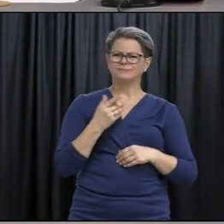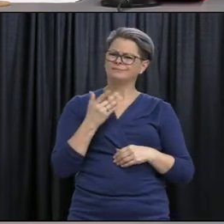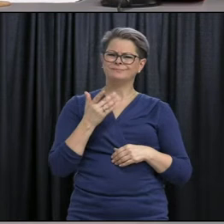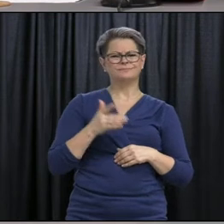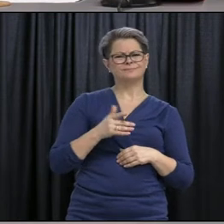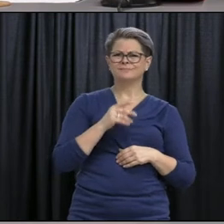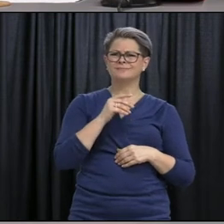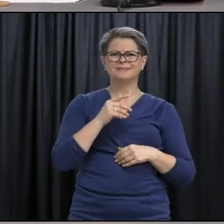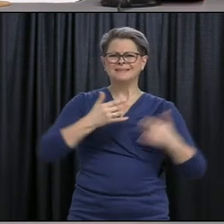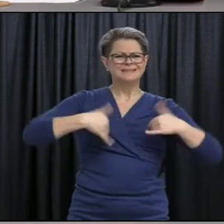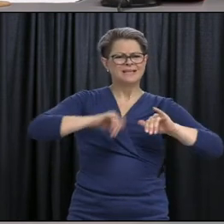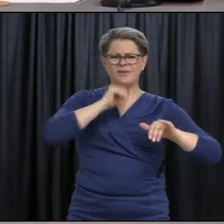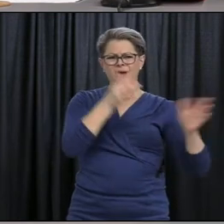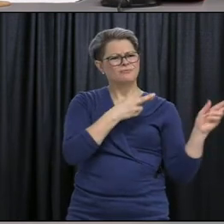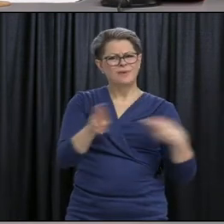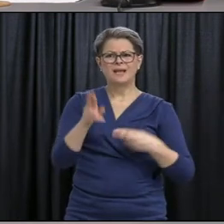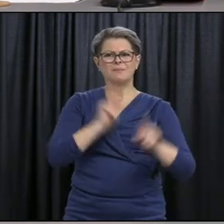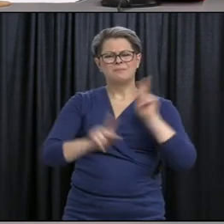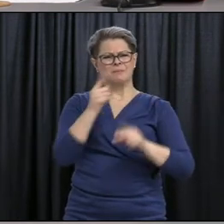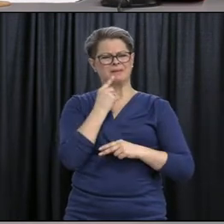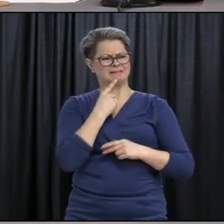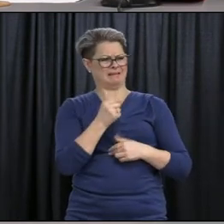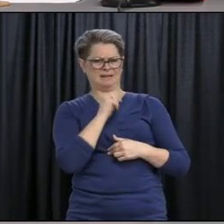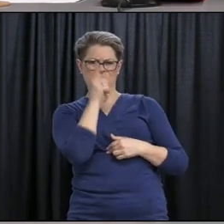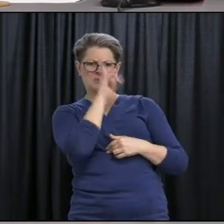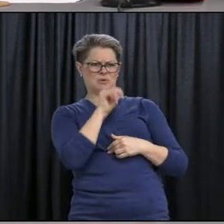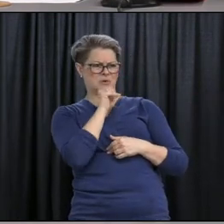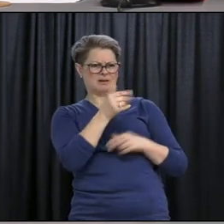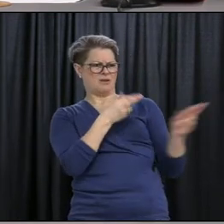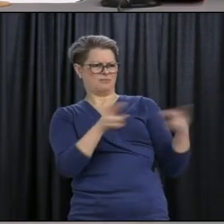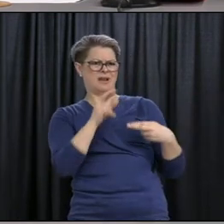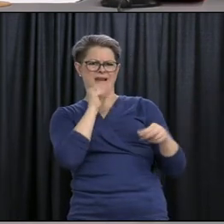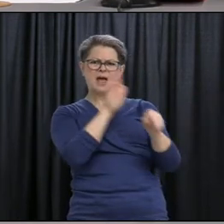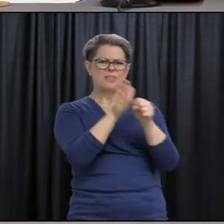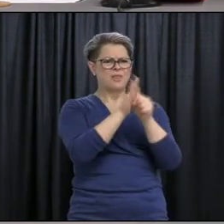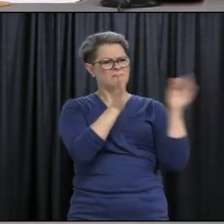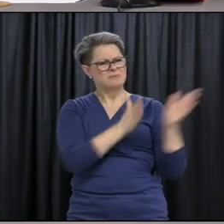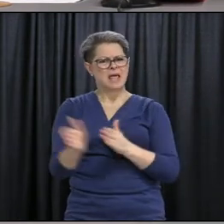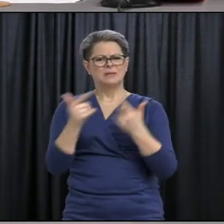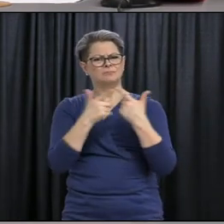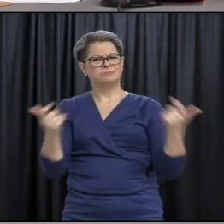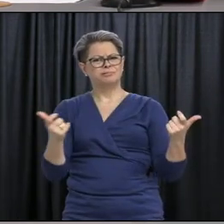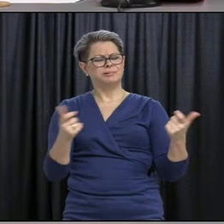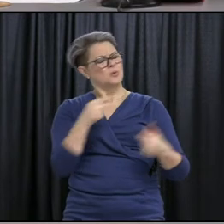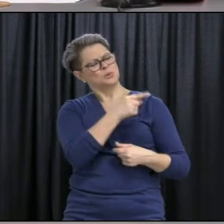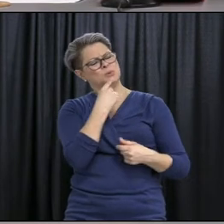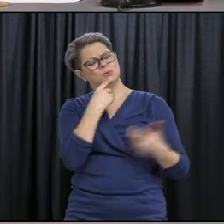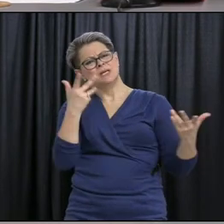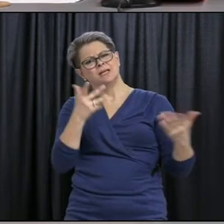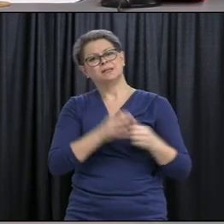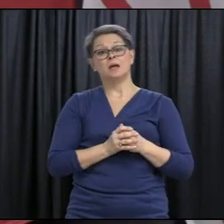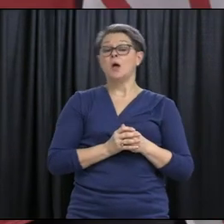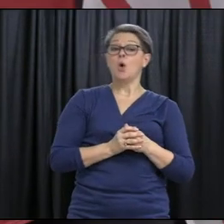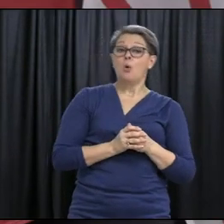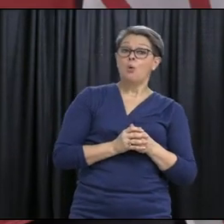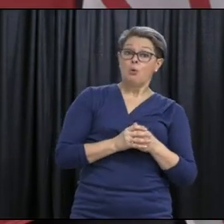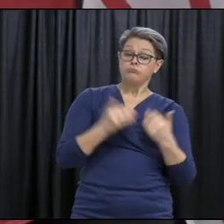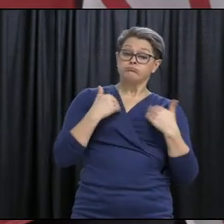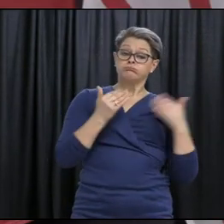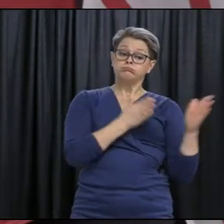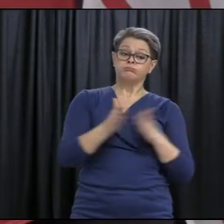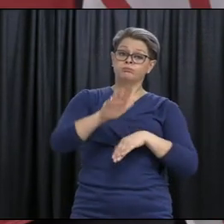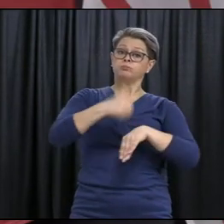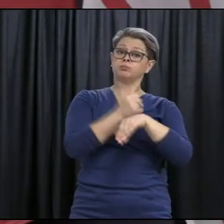to those people who think that not enough planning has taken place? There were plans in place, but the